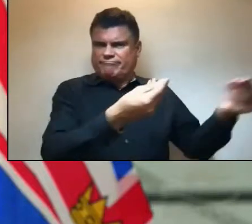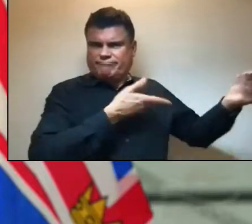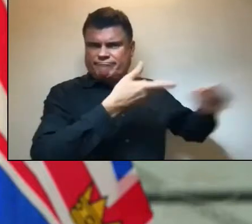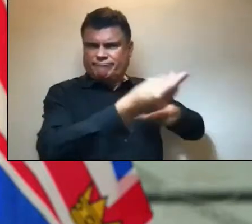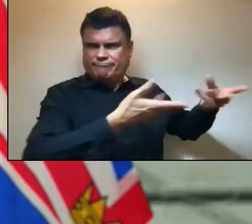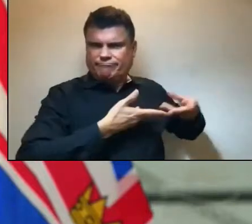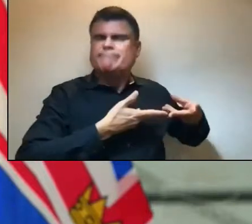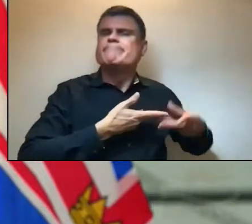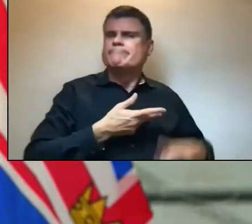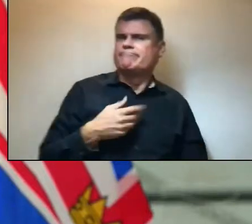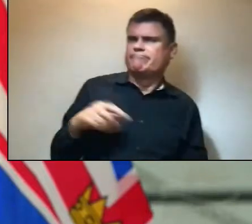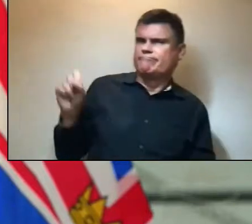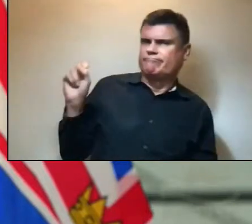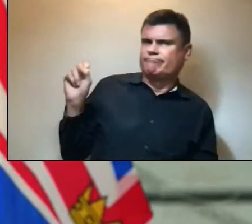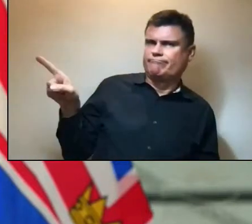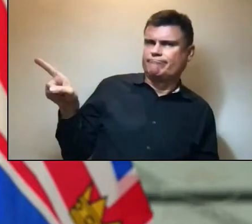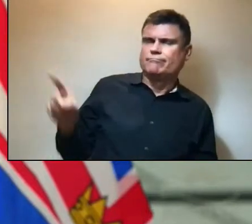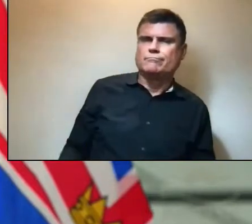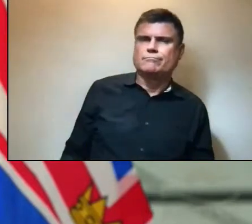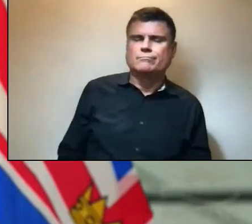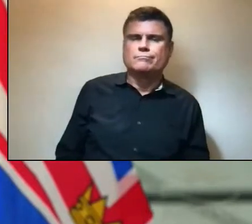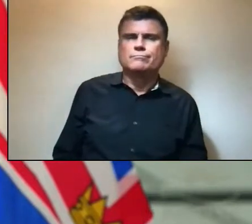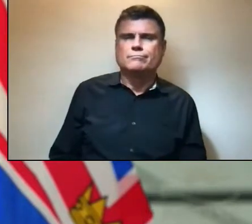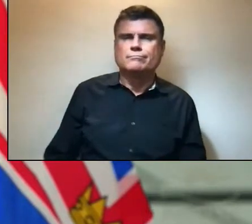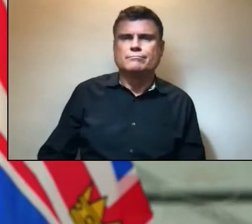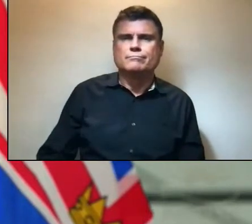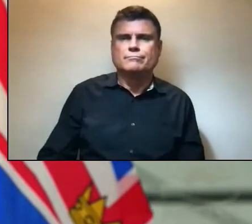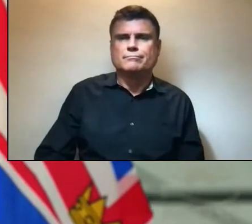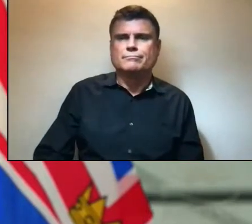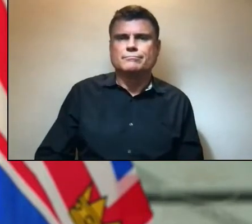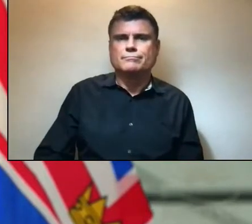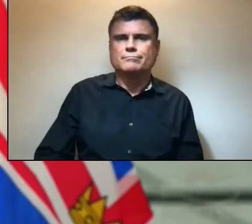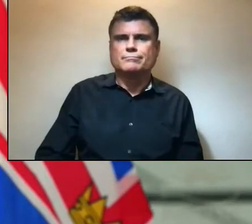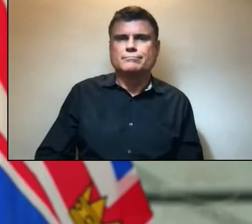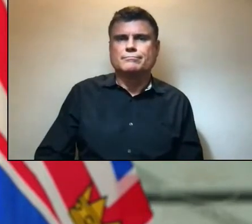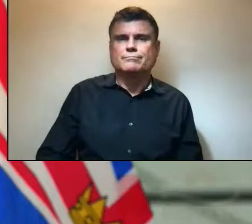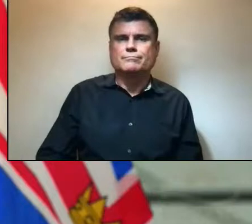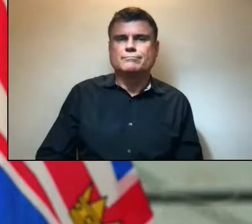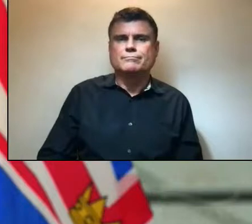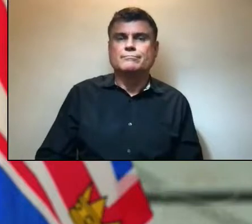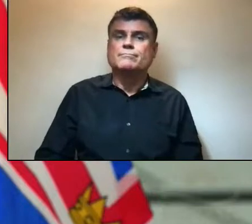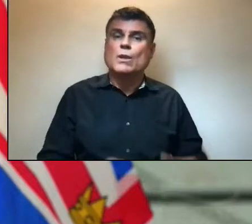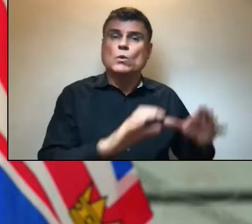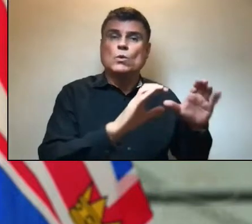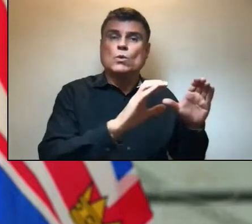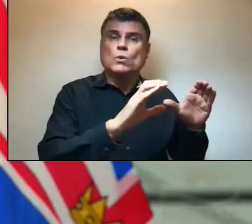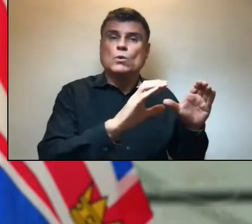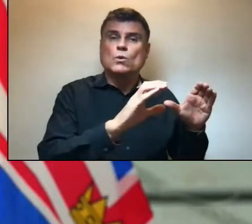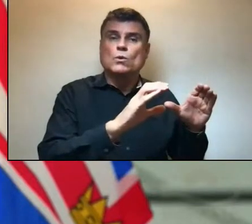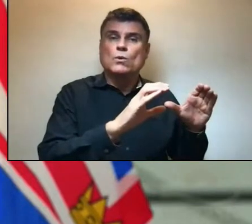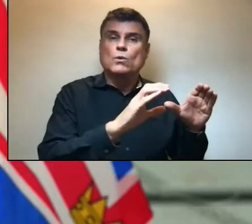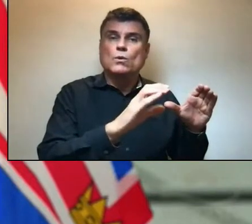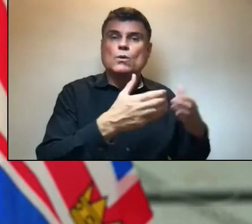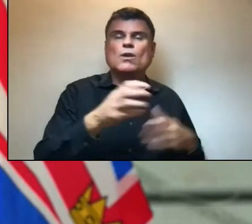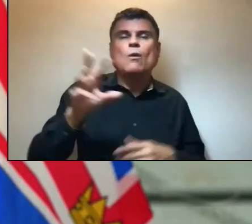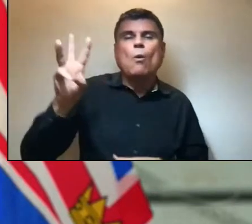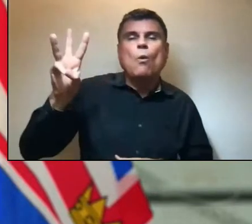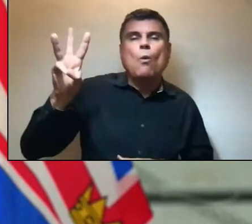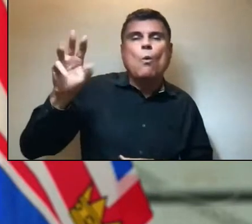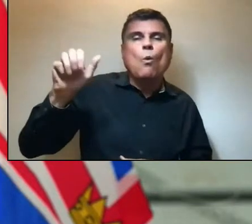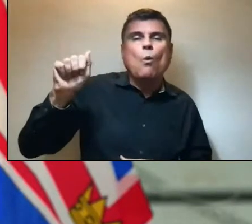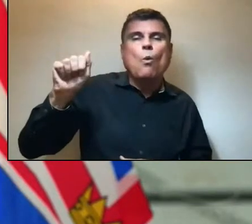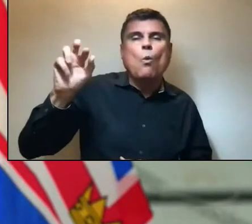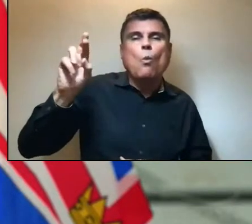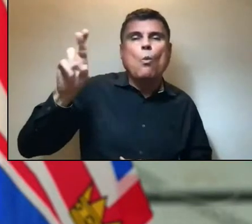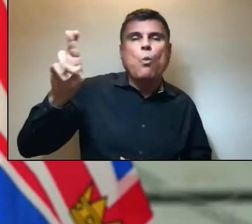previously. But this comes from our Warriors of Freedom. They were sending me some questions this week, and they want me to ask you if the province